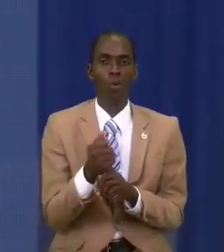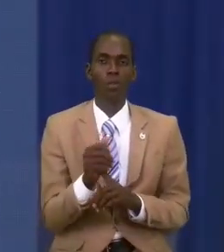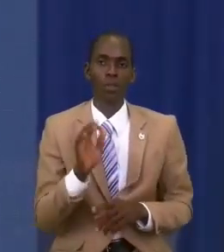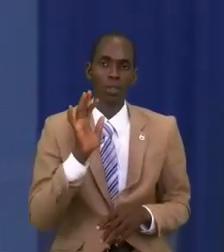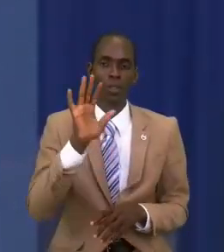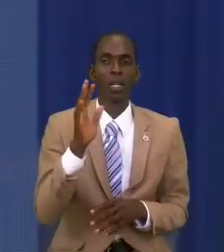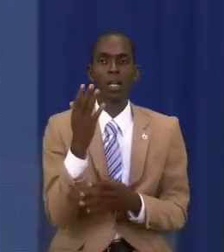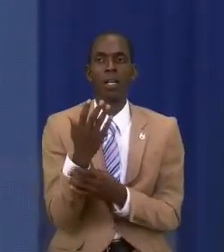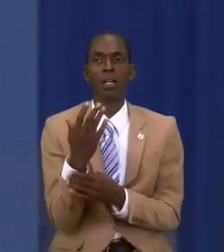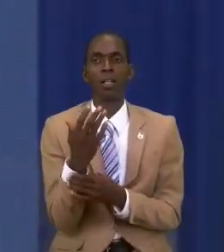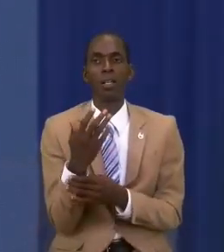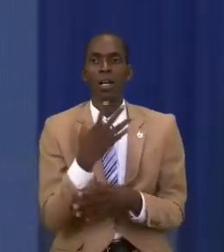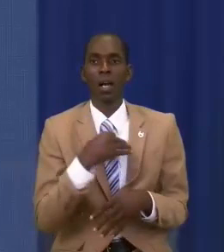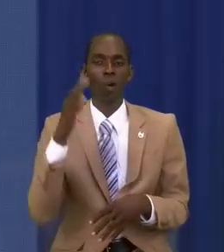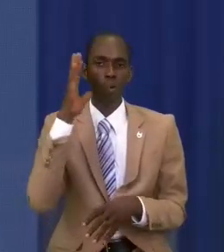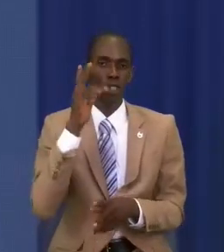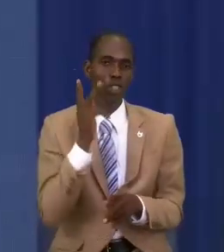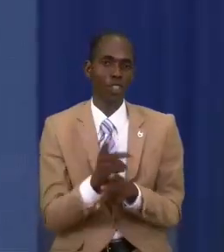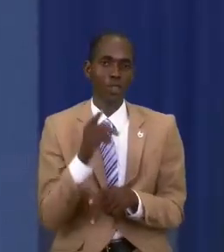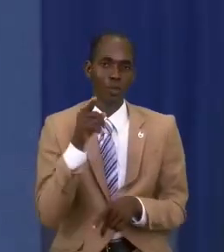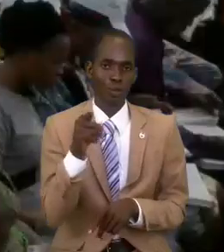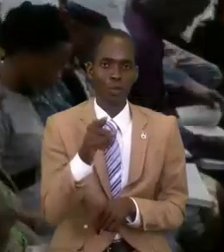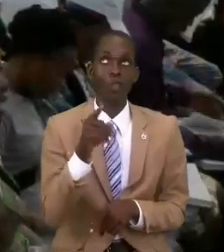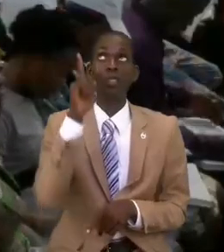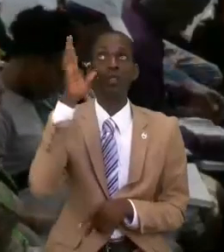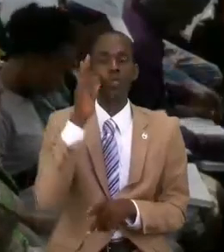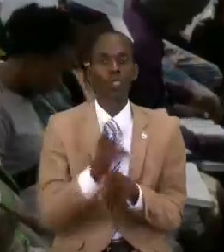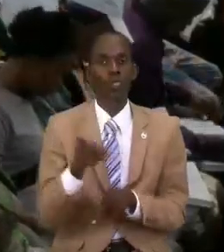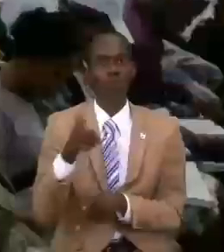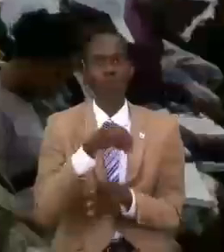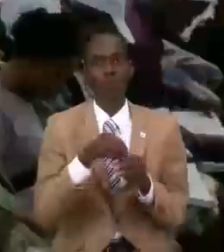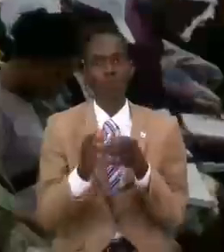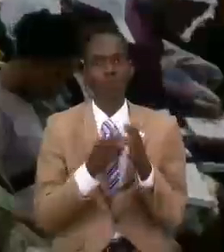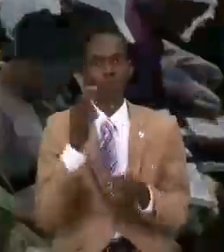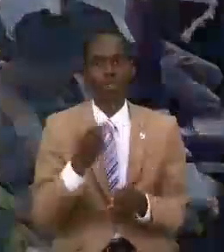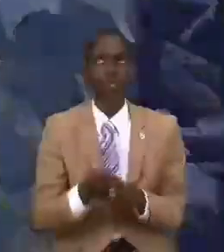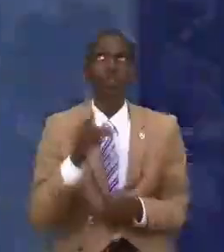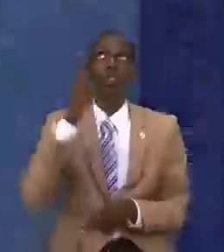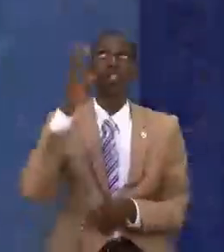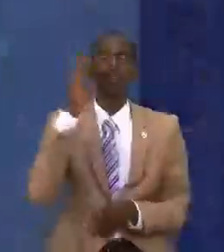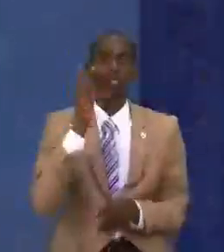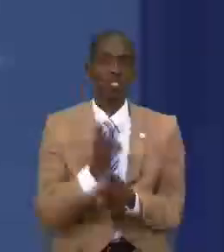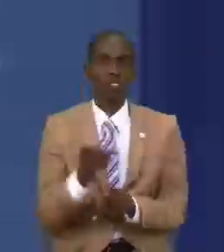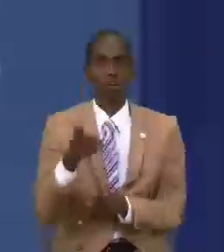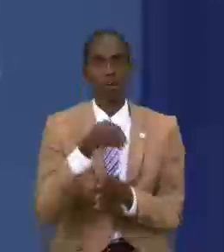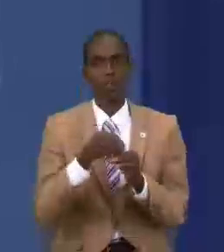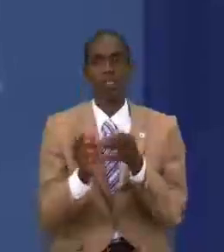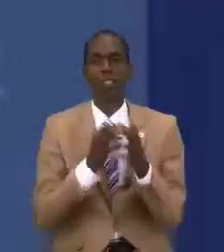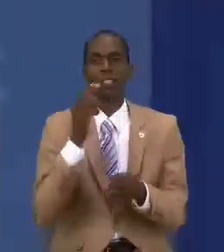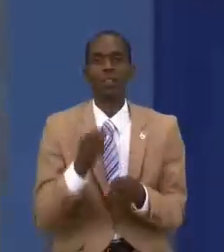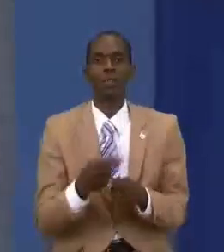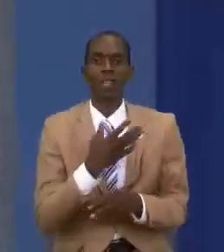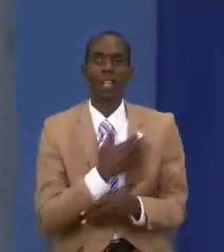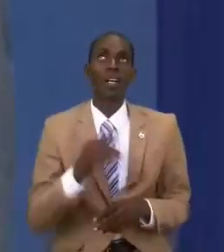will keep you. I said, they will keep you. And then he says, and give thee for a covenant,